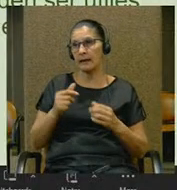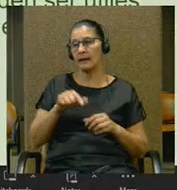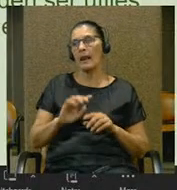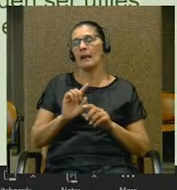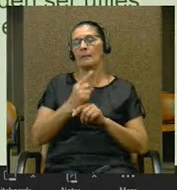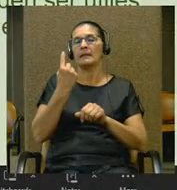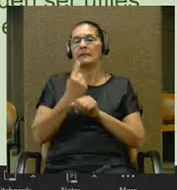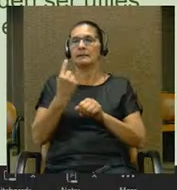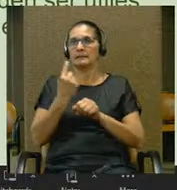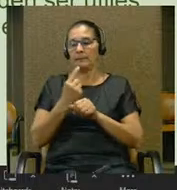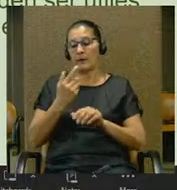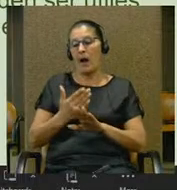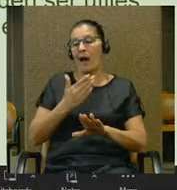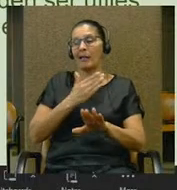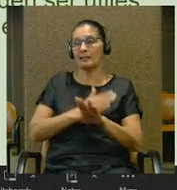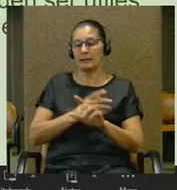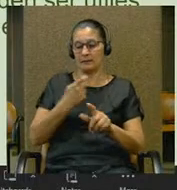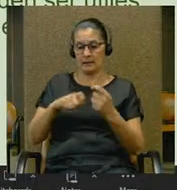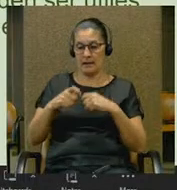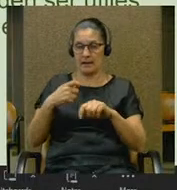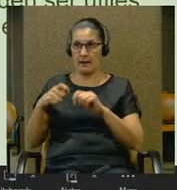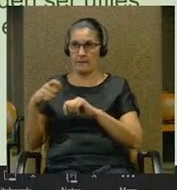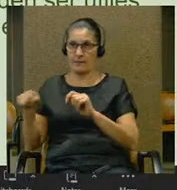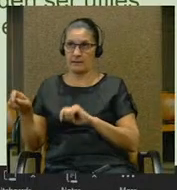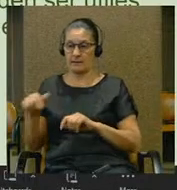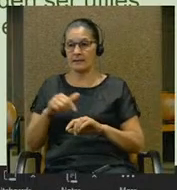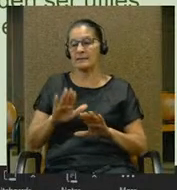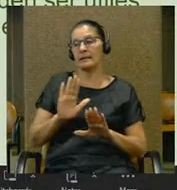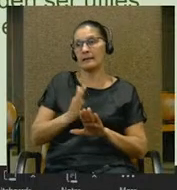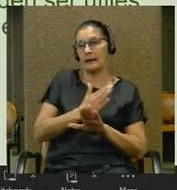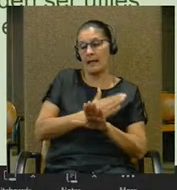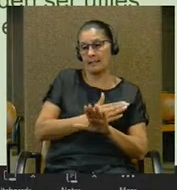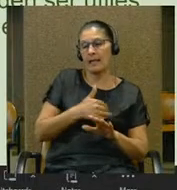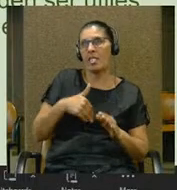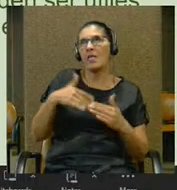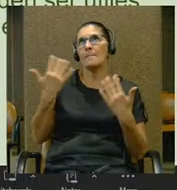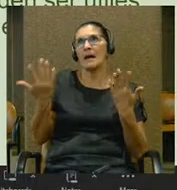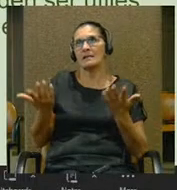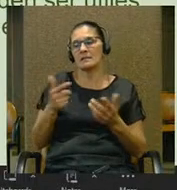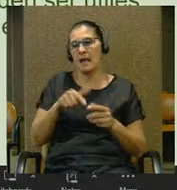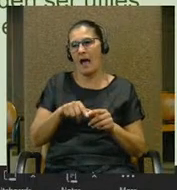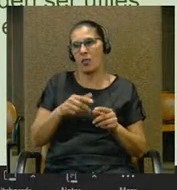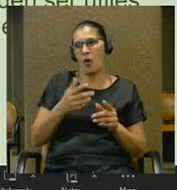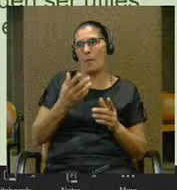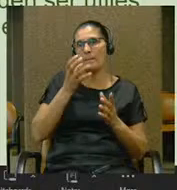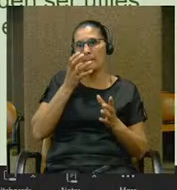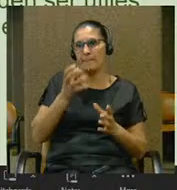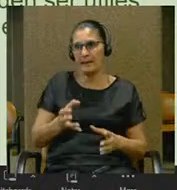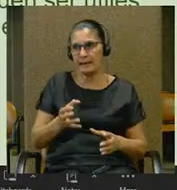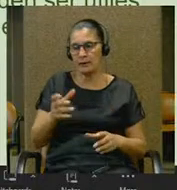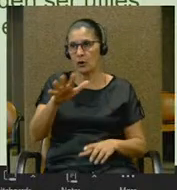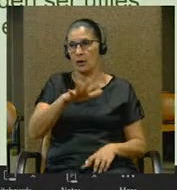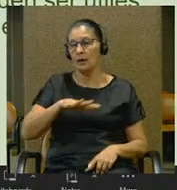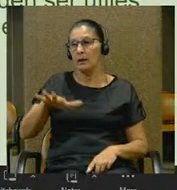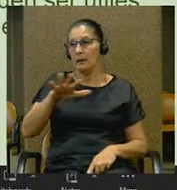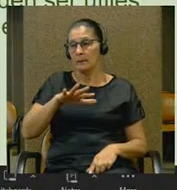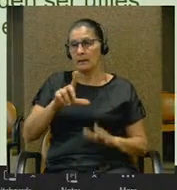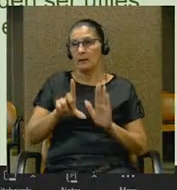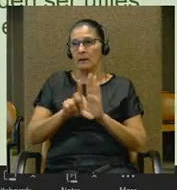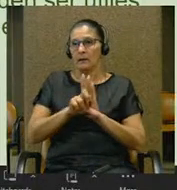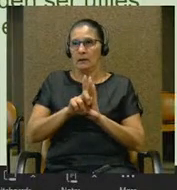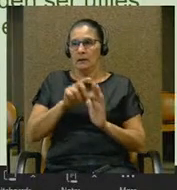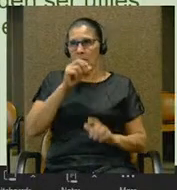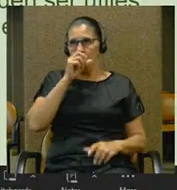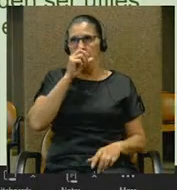especially at the beginning, before the sale of synthetic opioids is installed in the